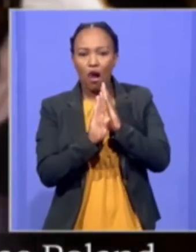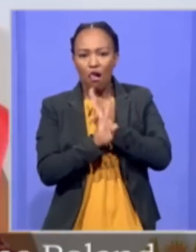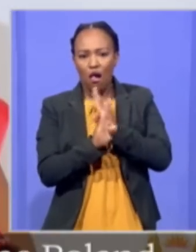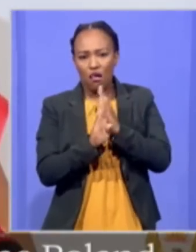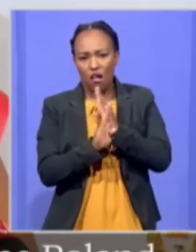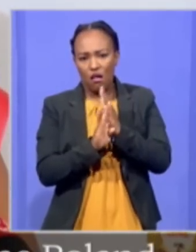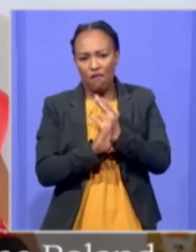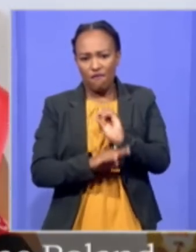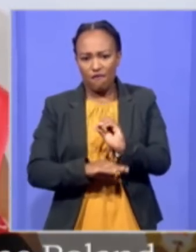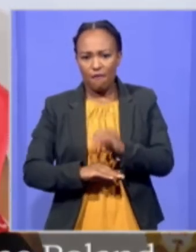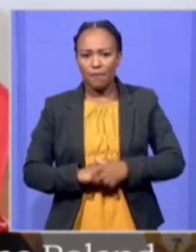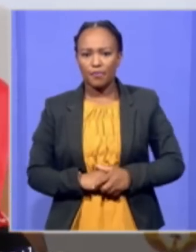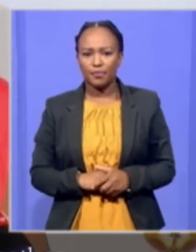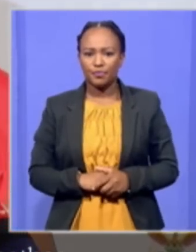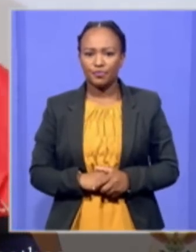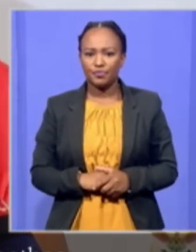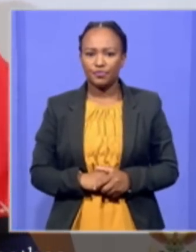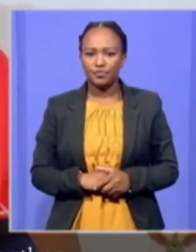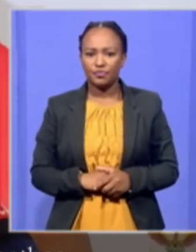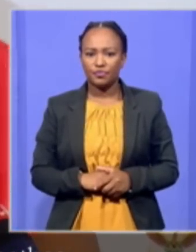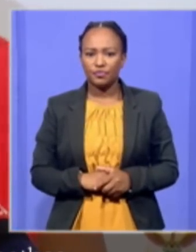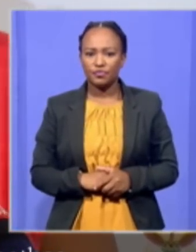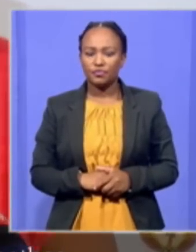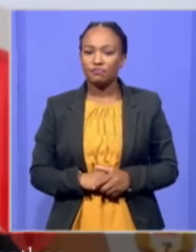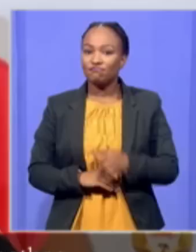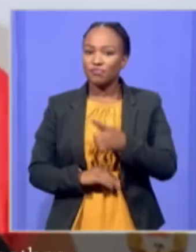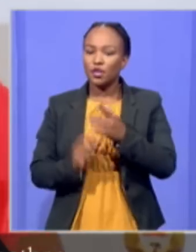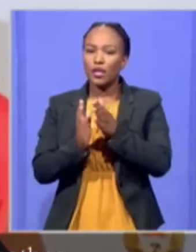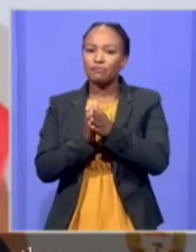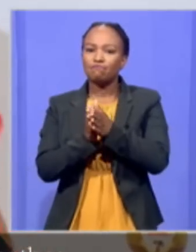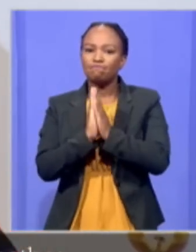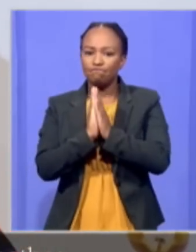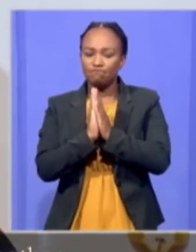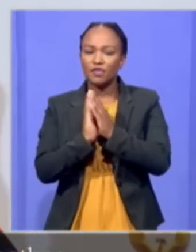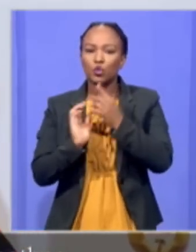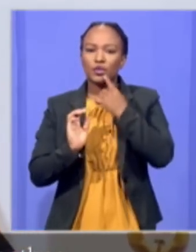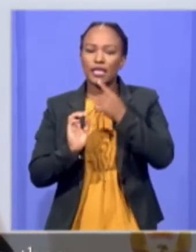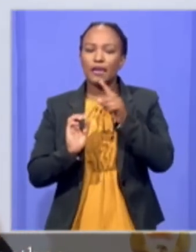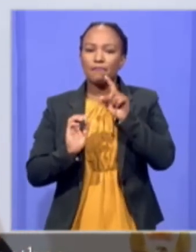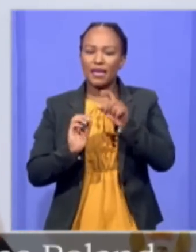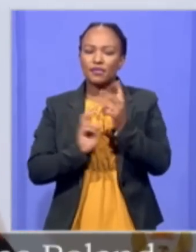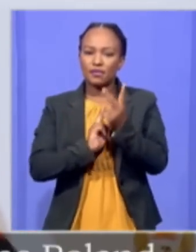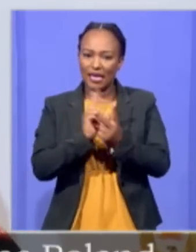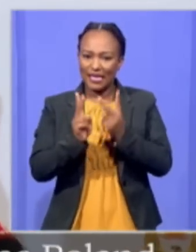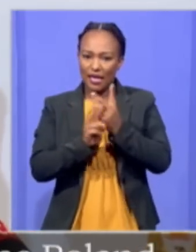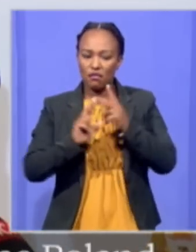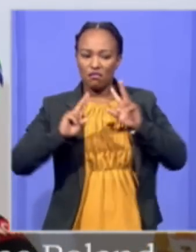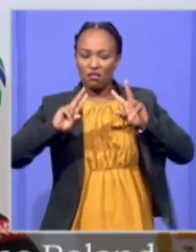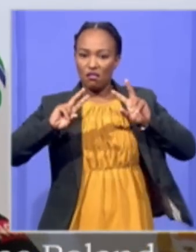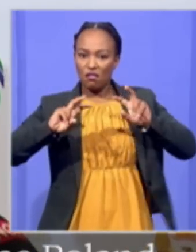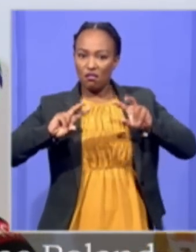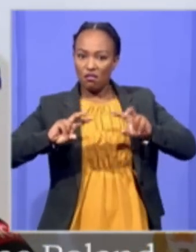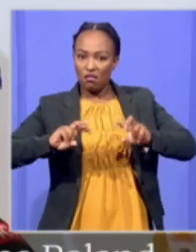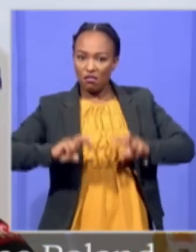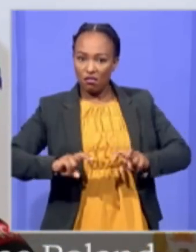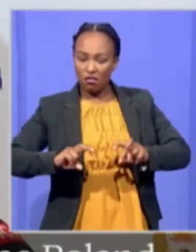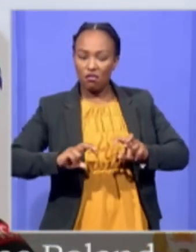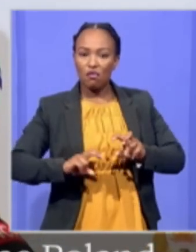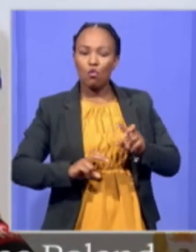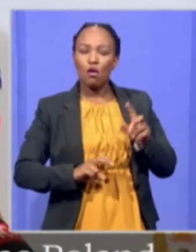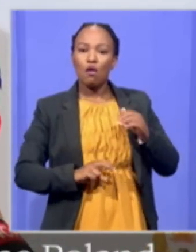In relation to the request for an inquest, it has been made by both Mrs.